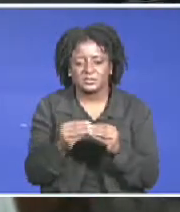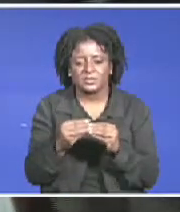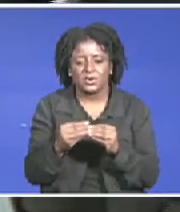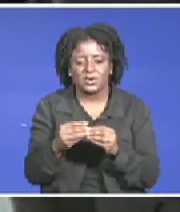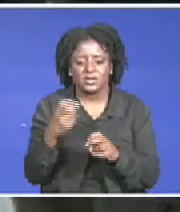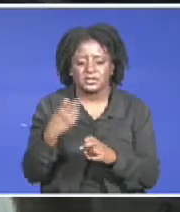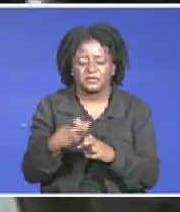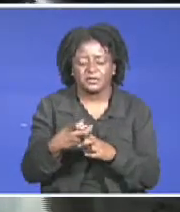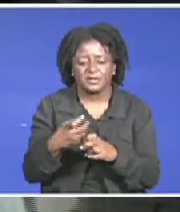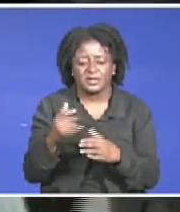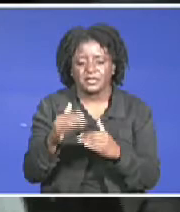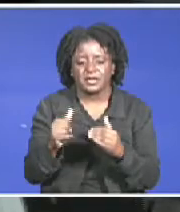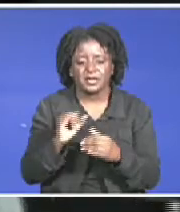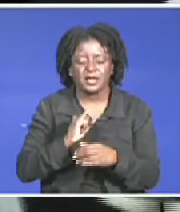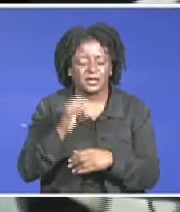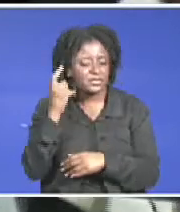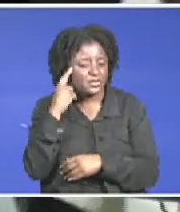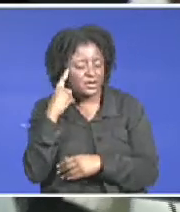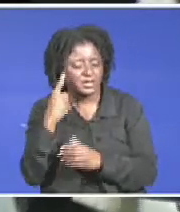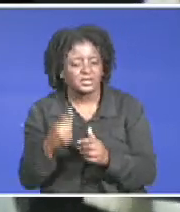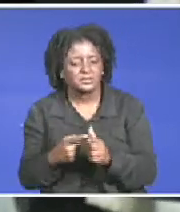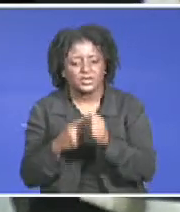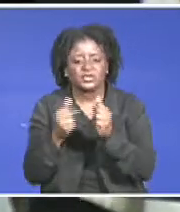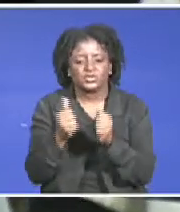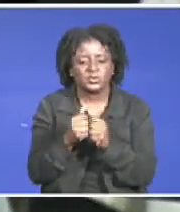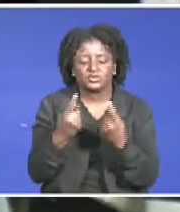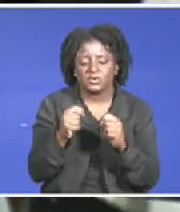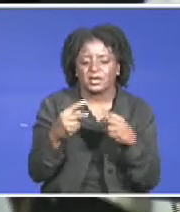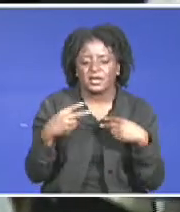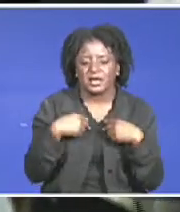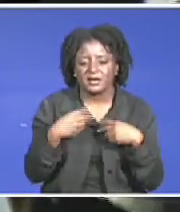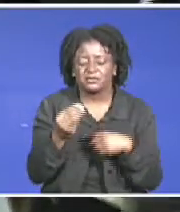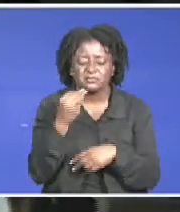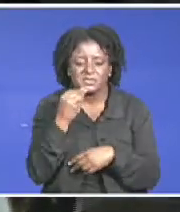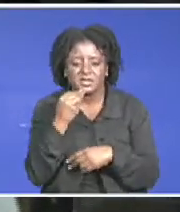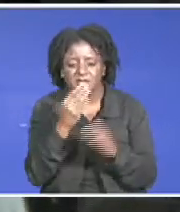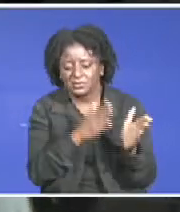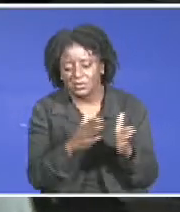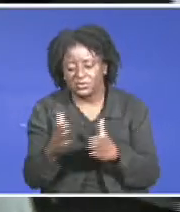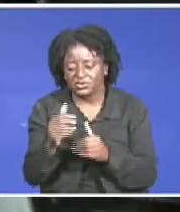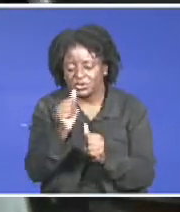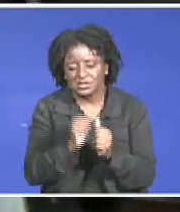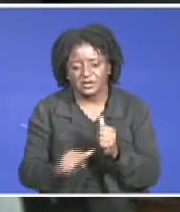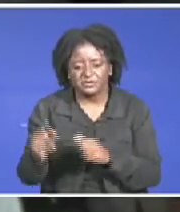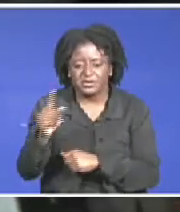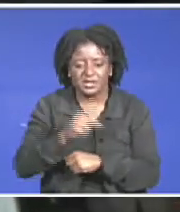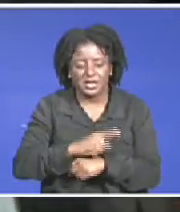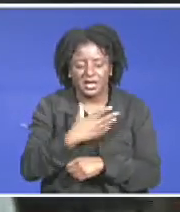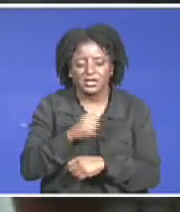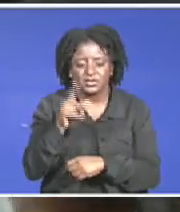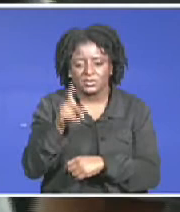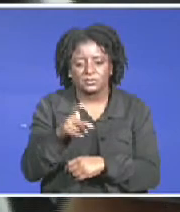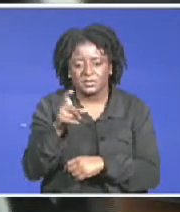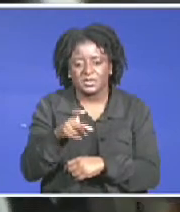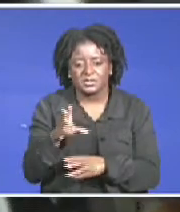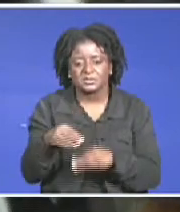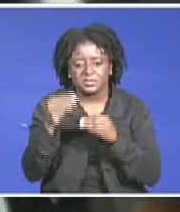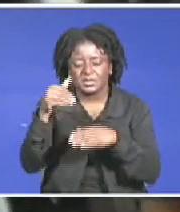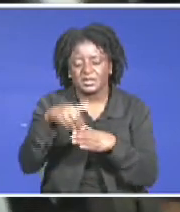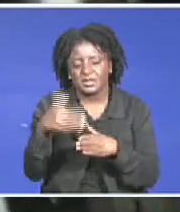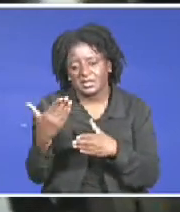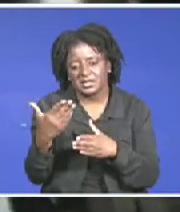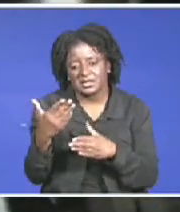than I thought, especially with trying to have meal preparations every day and you have to put in